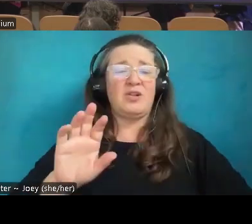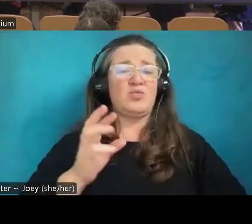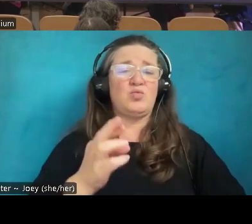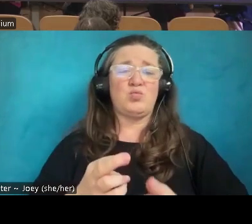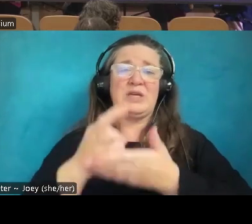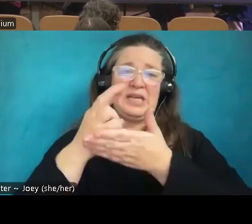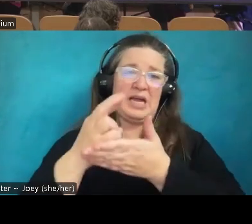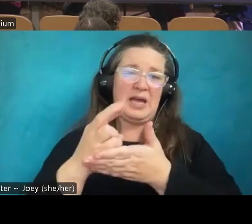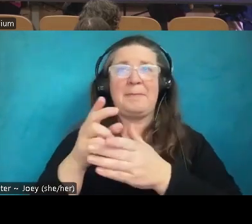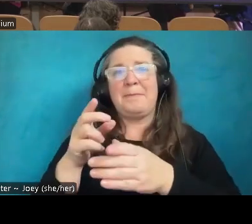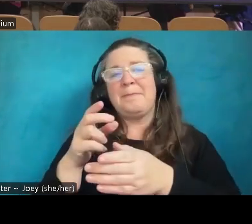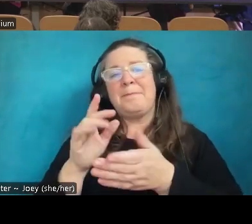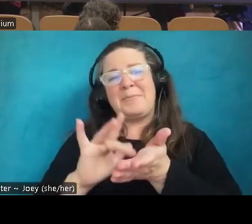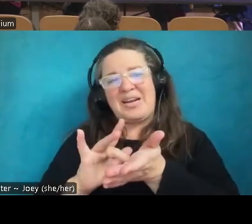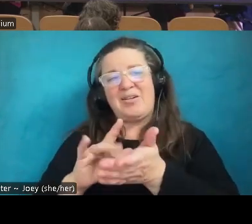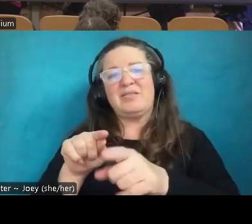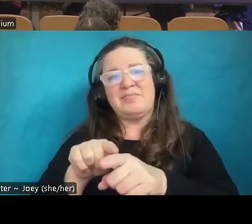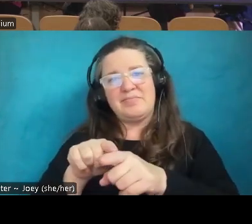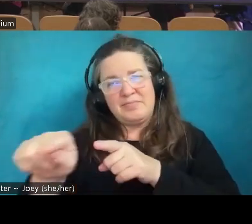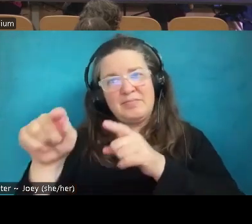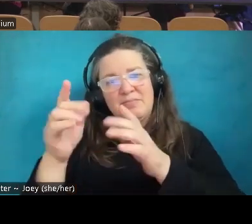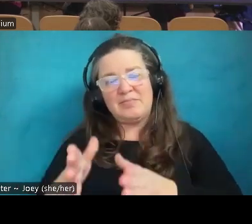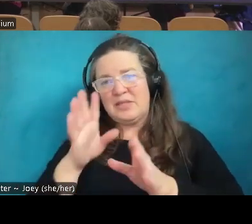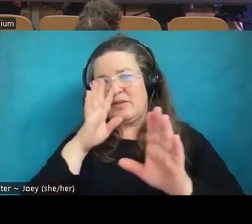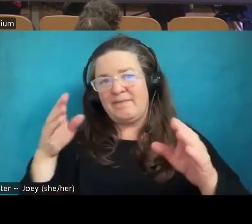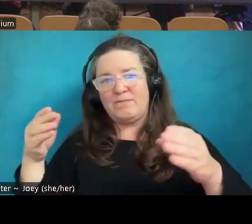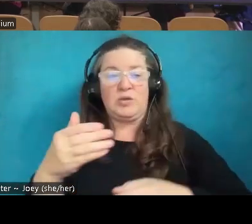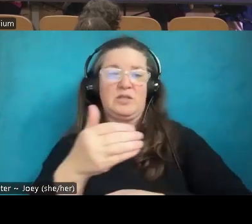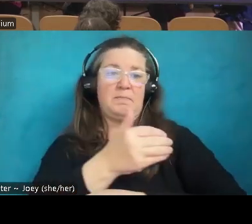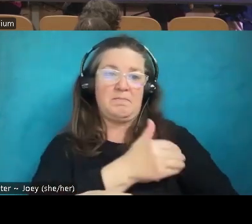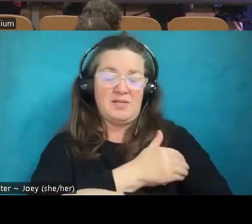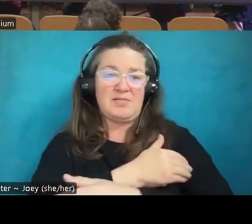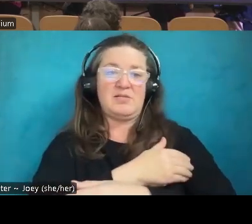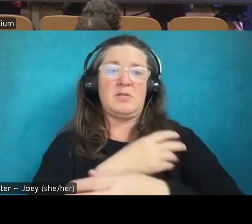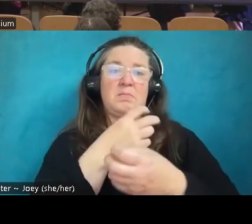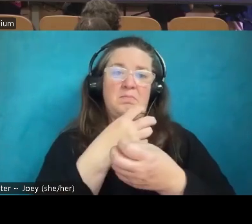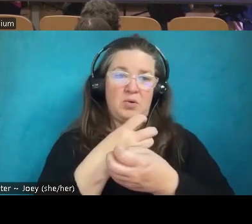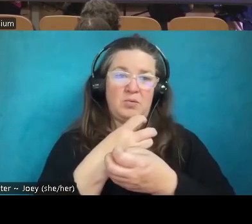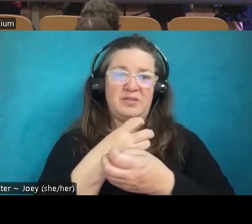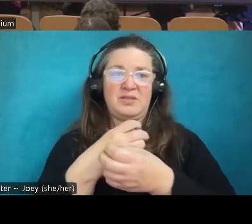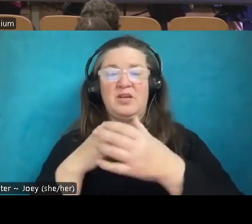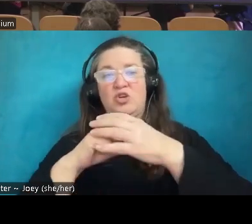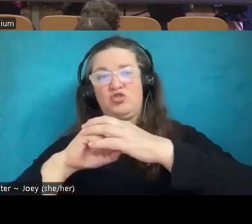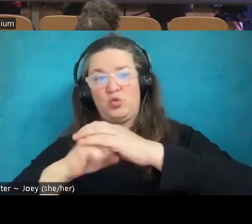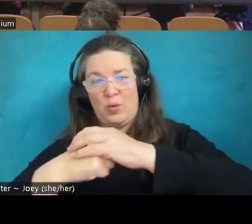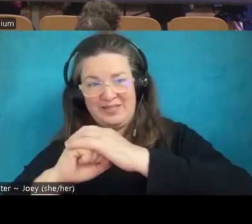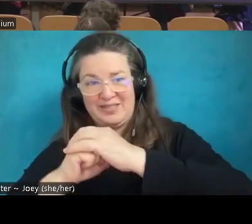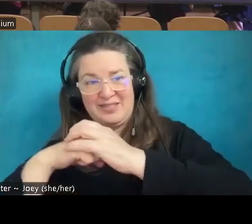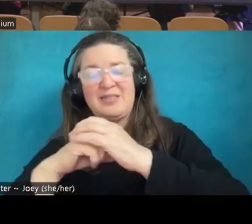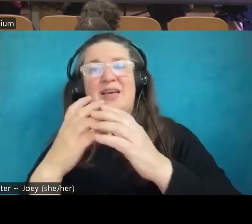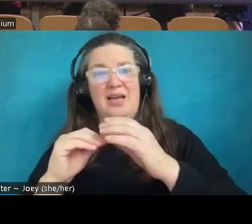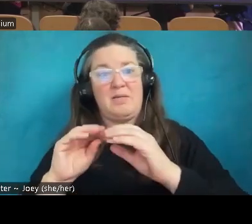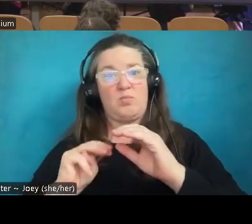experts in muscles, bones, and joints, and mobility, and so that is